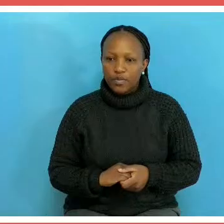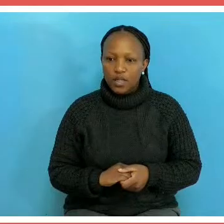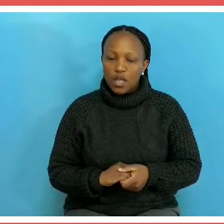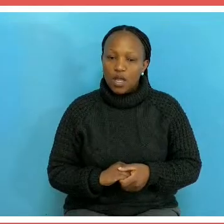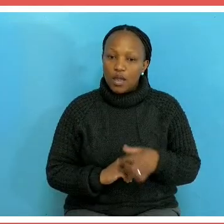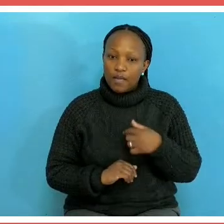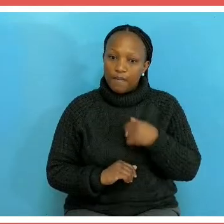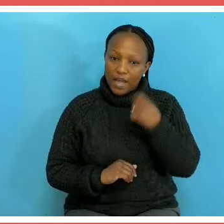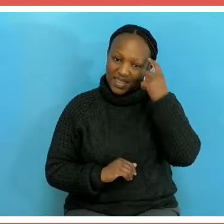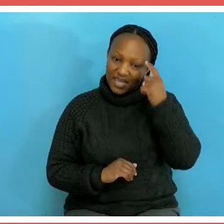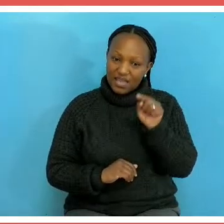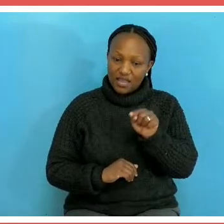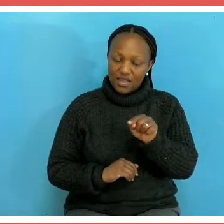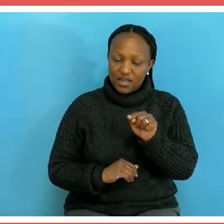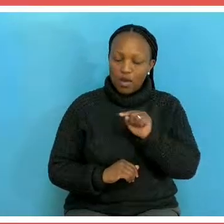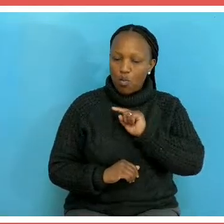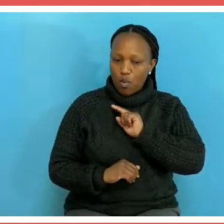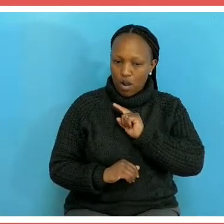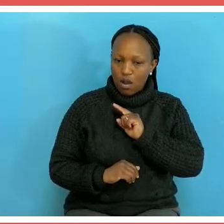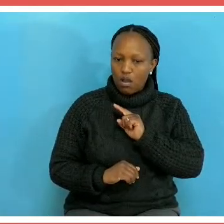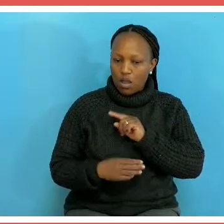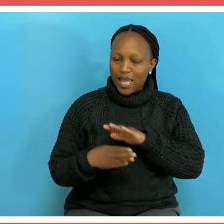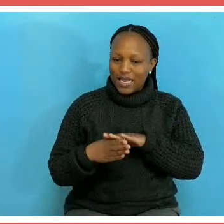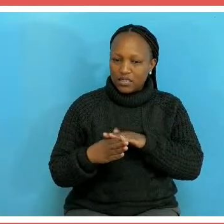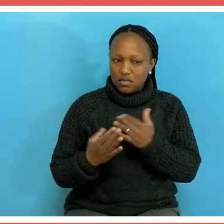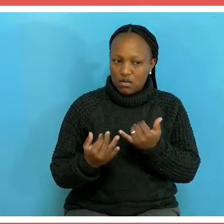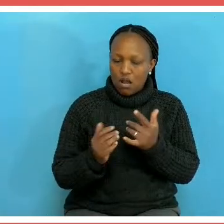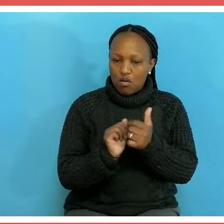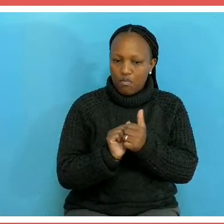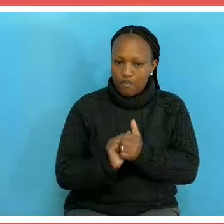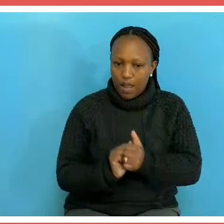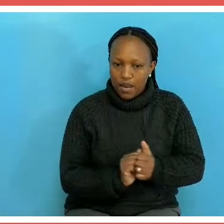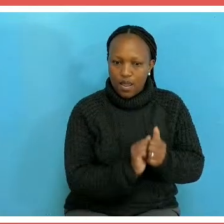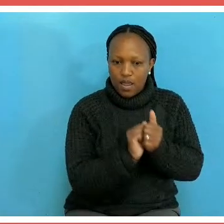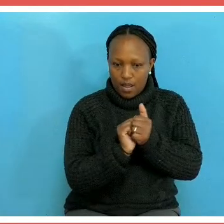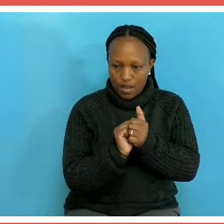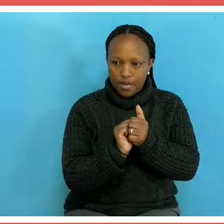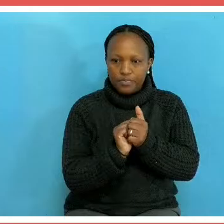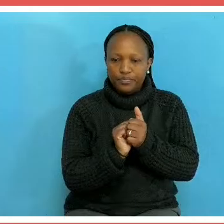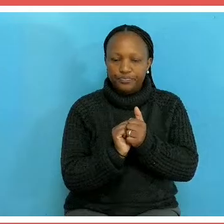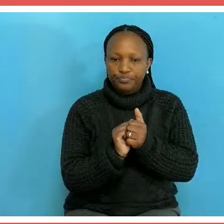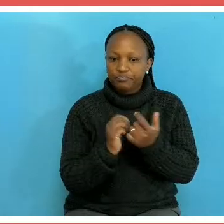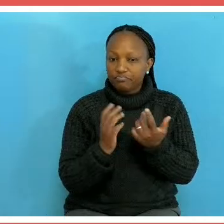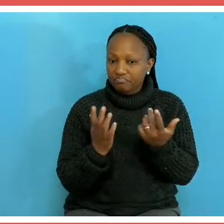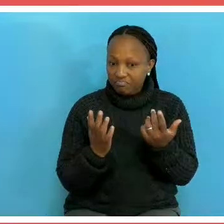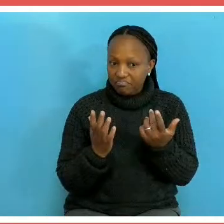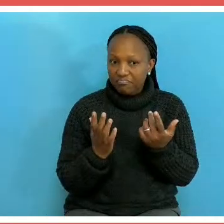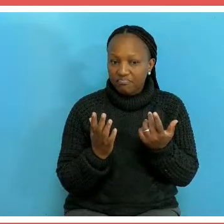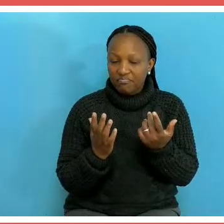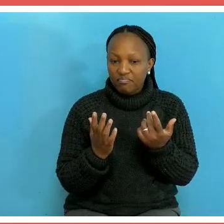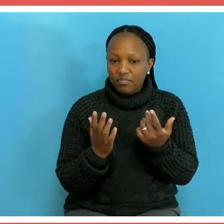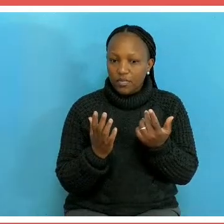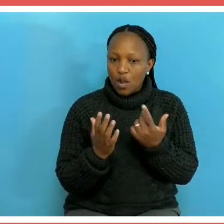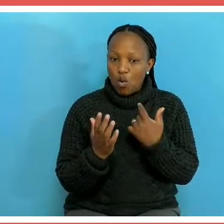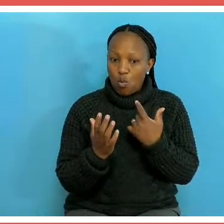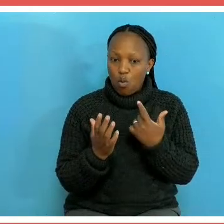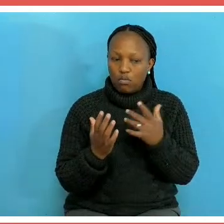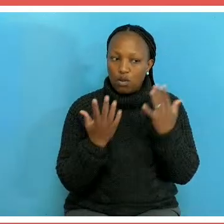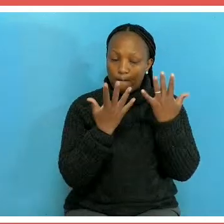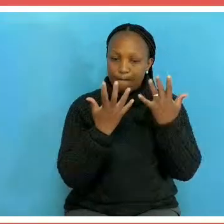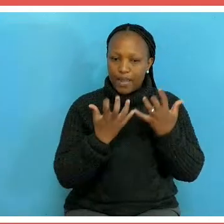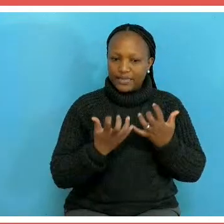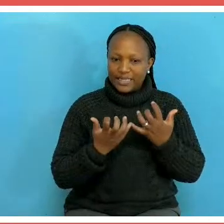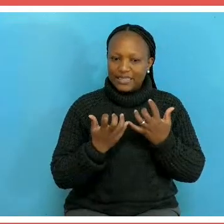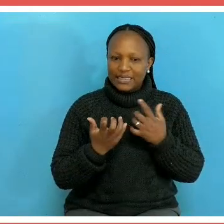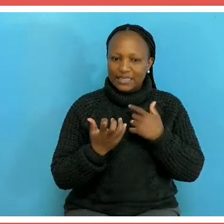is the main reason for partnership currently is to maximize on the efficiencies within the budget